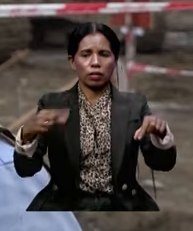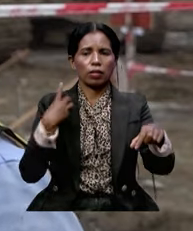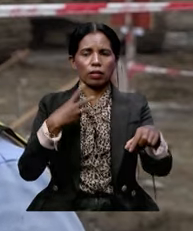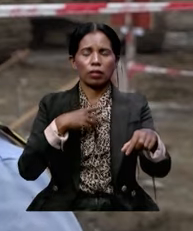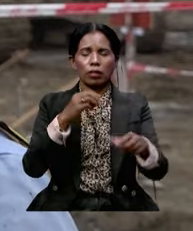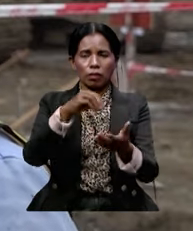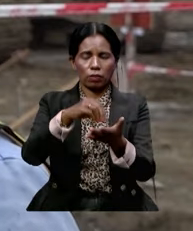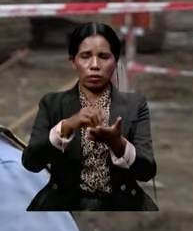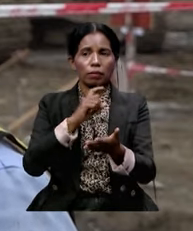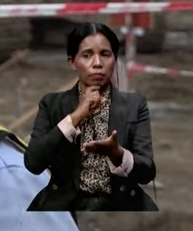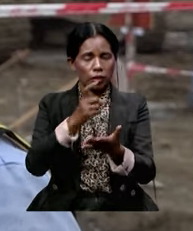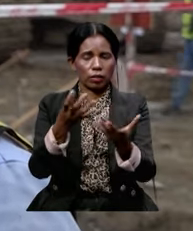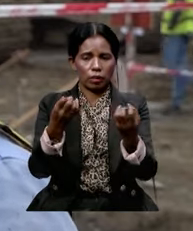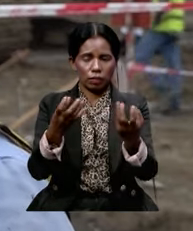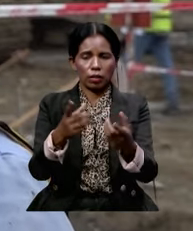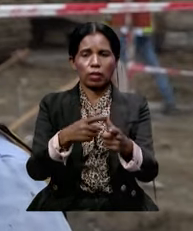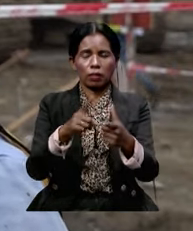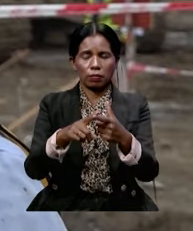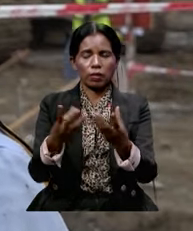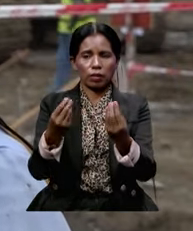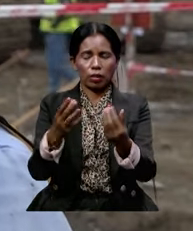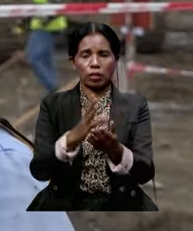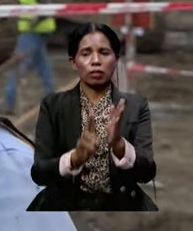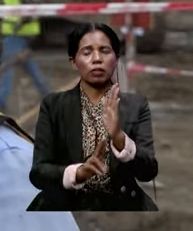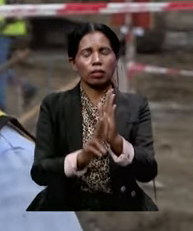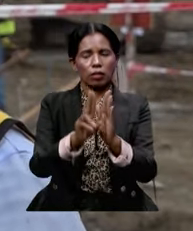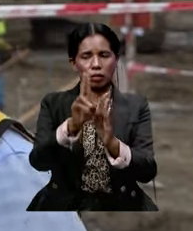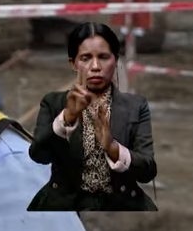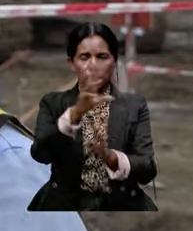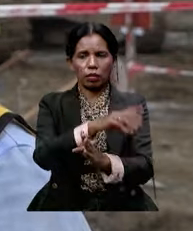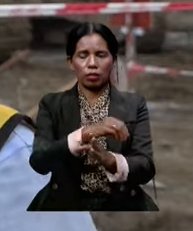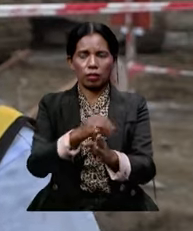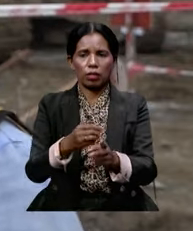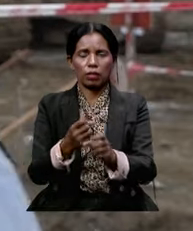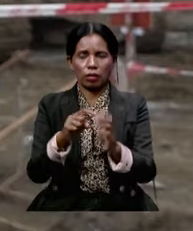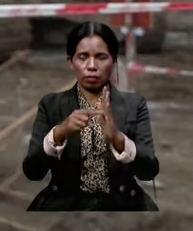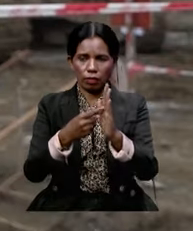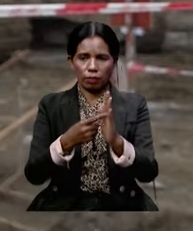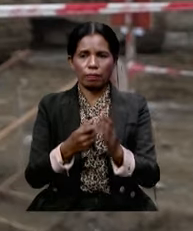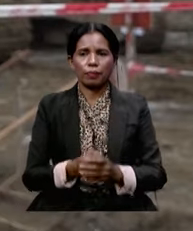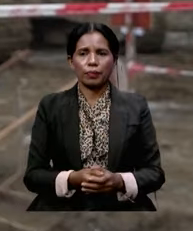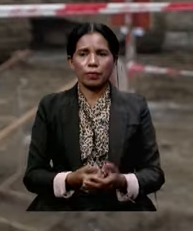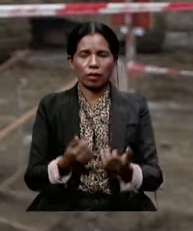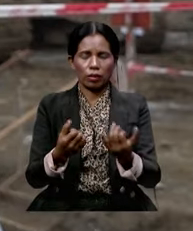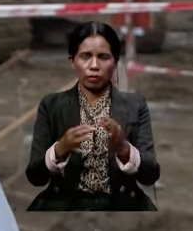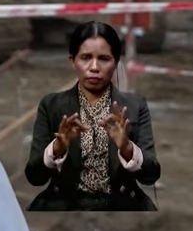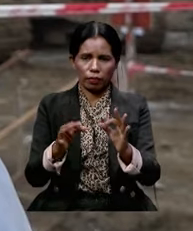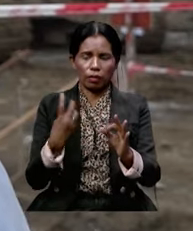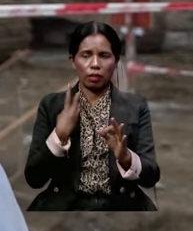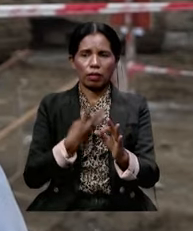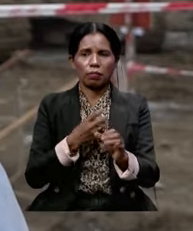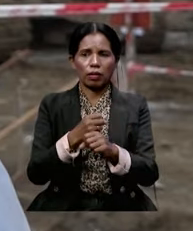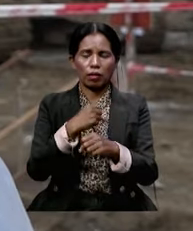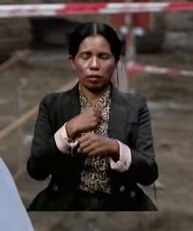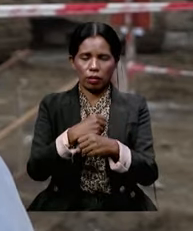beam. Then the top side is the glum, beam, slab, everything. So this progress will be